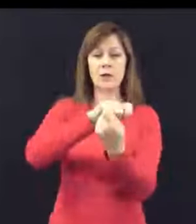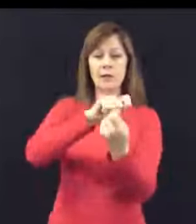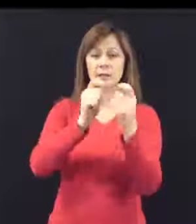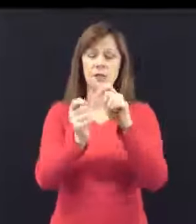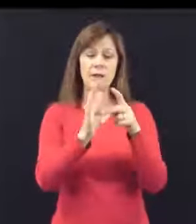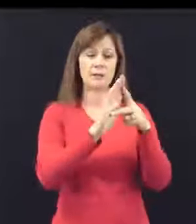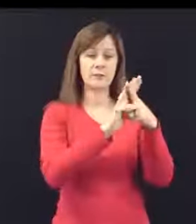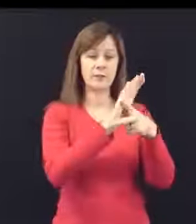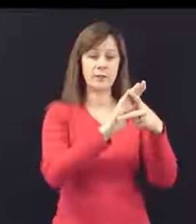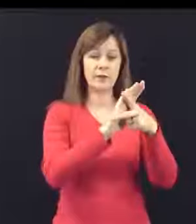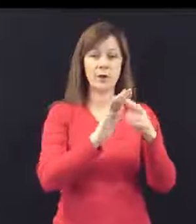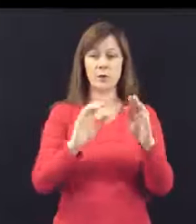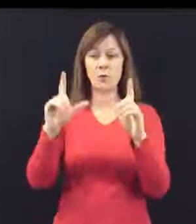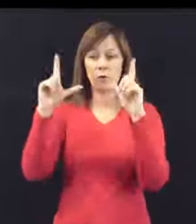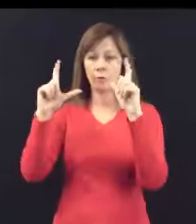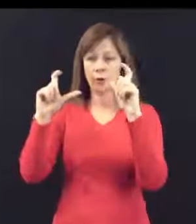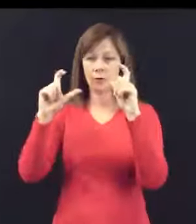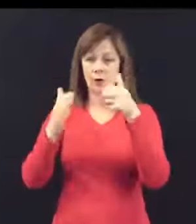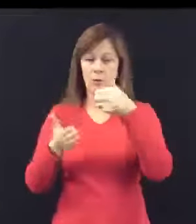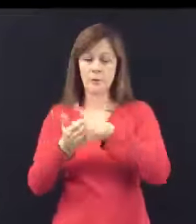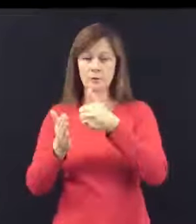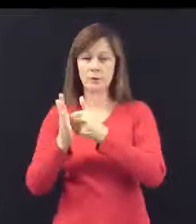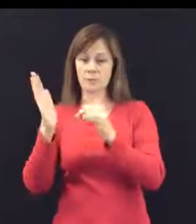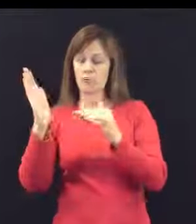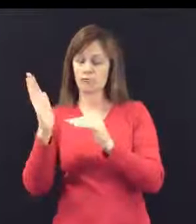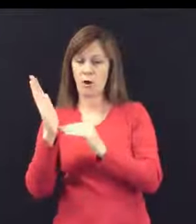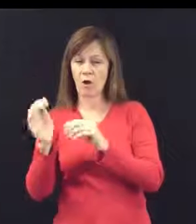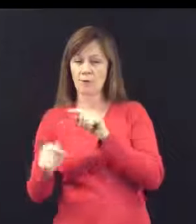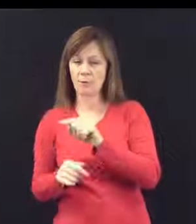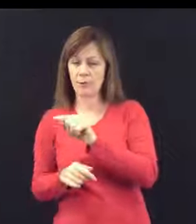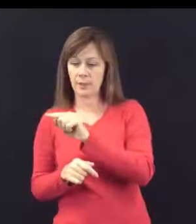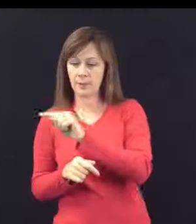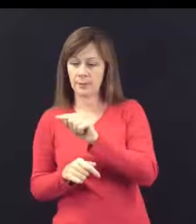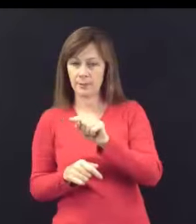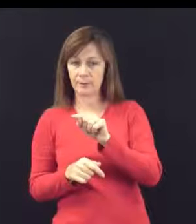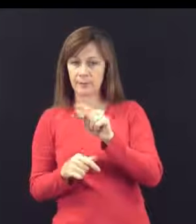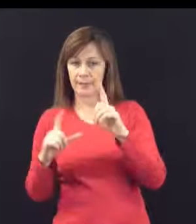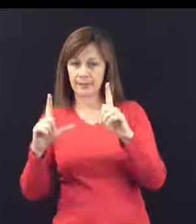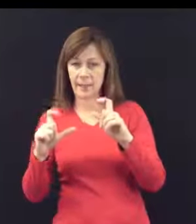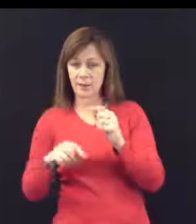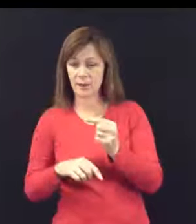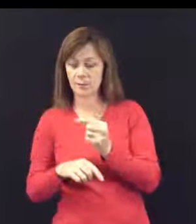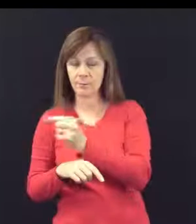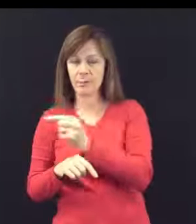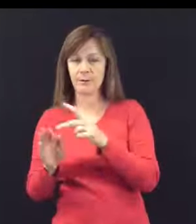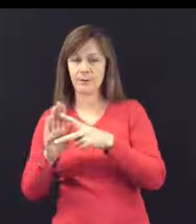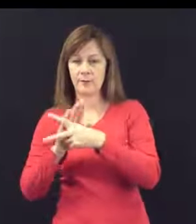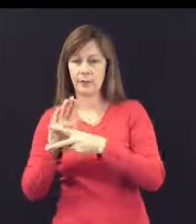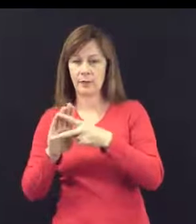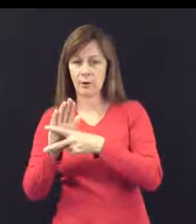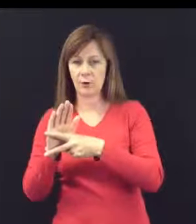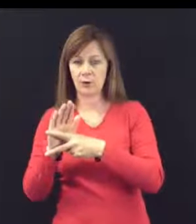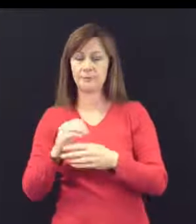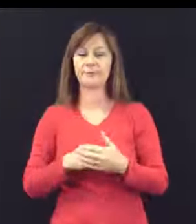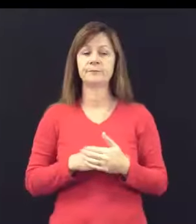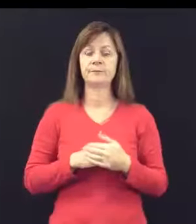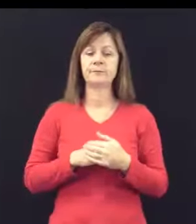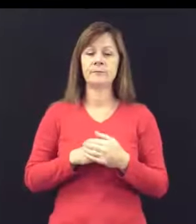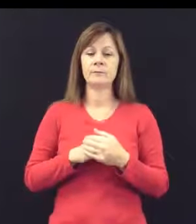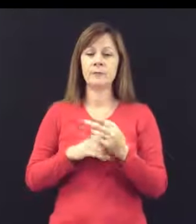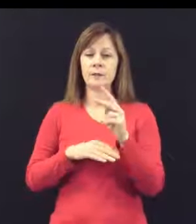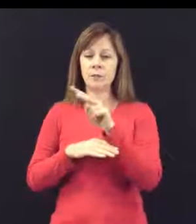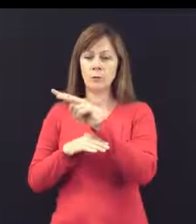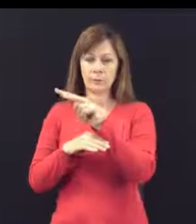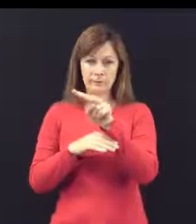though, so don't write it off completely. You can switch between recording video and taking photos by tapping on the selector in the bottom right of